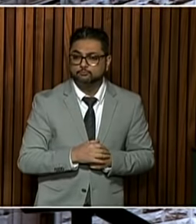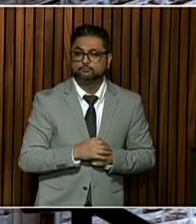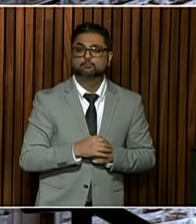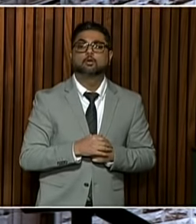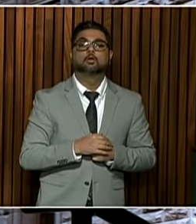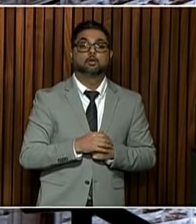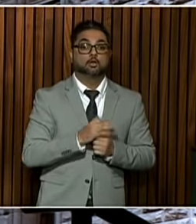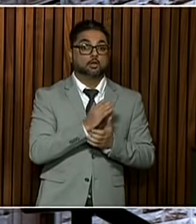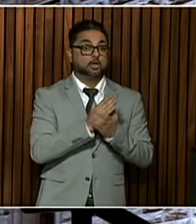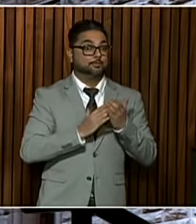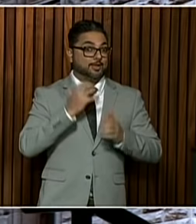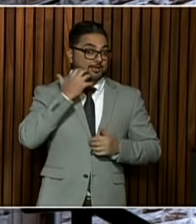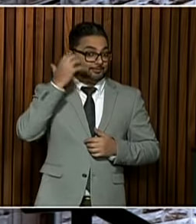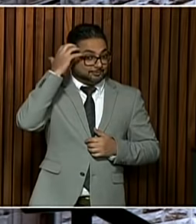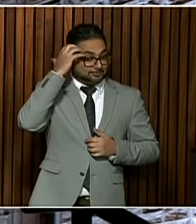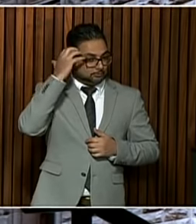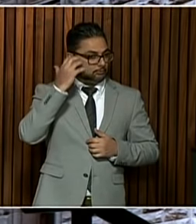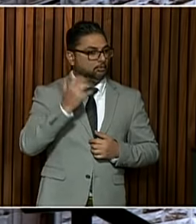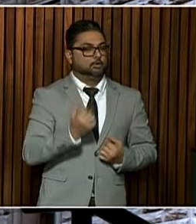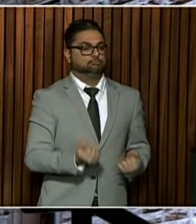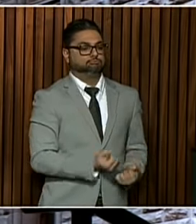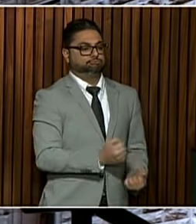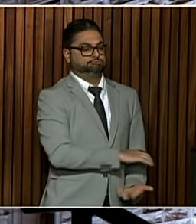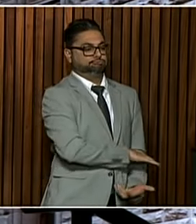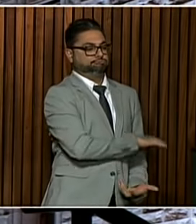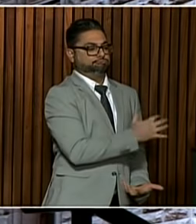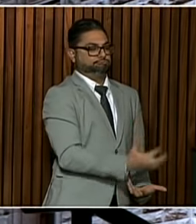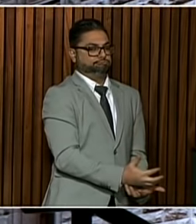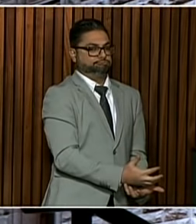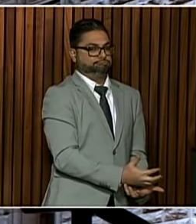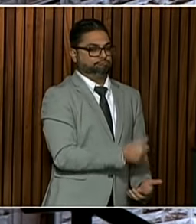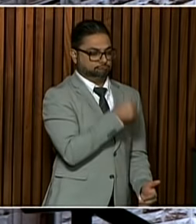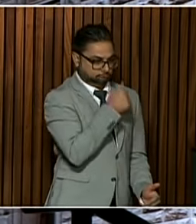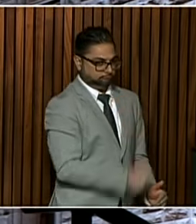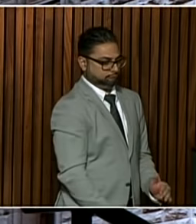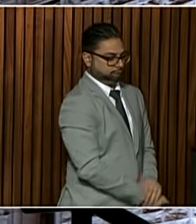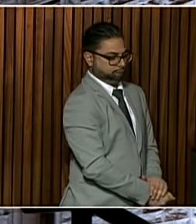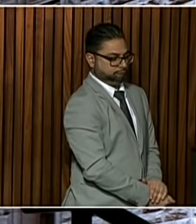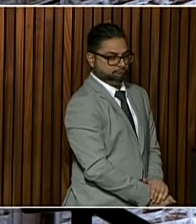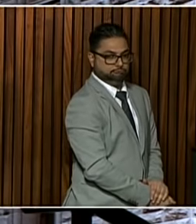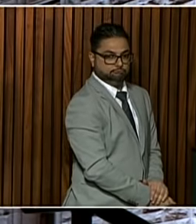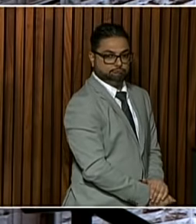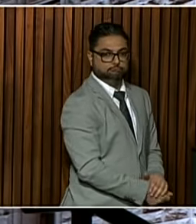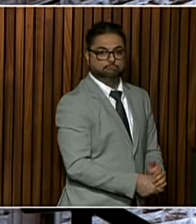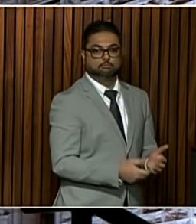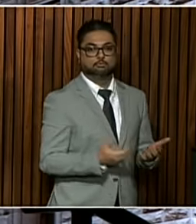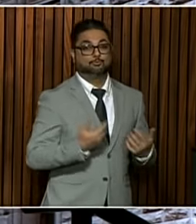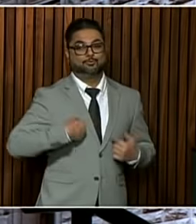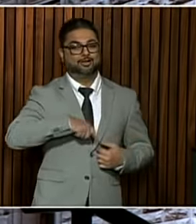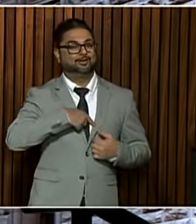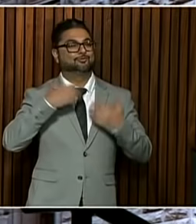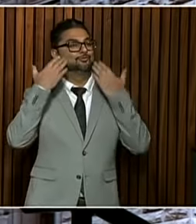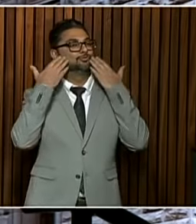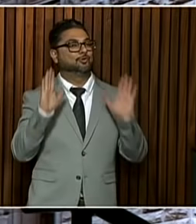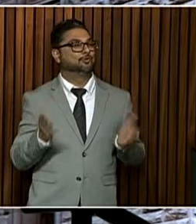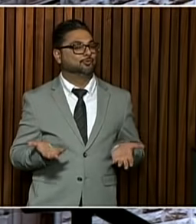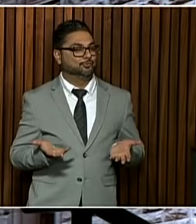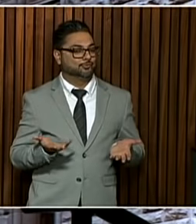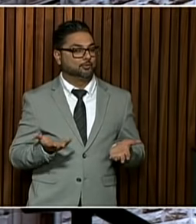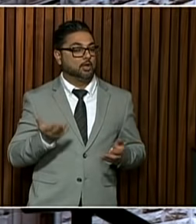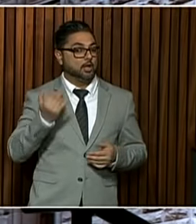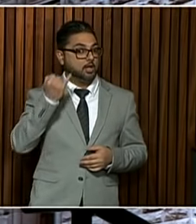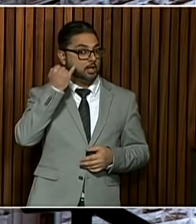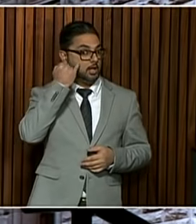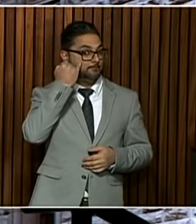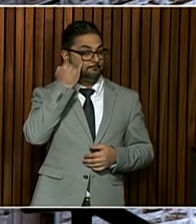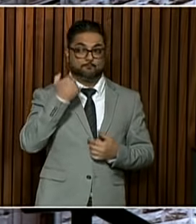what's there, but at the same time, if that was present and while we're waiting for supplies to come in and there was another facility that was running out, why